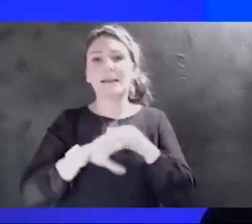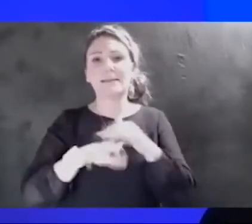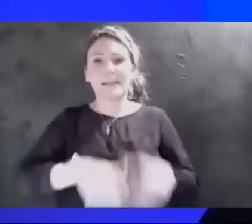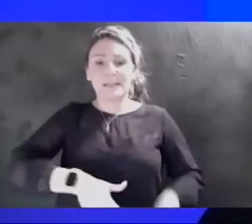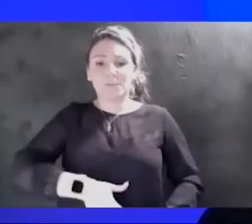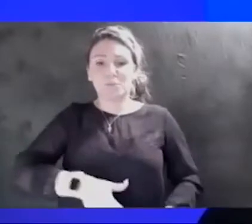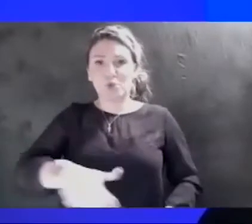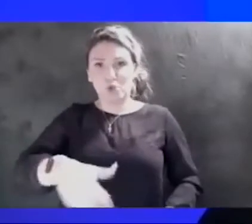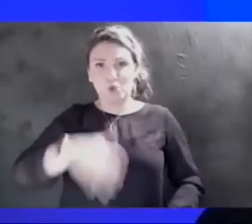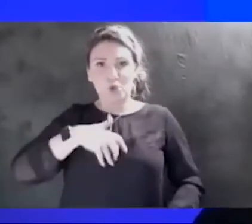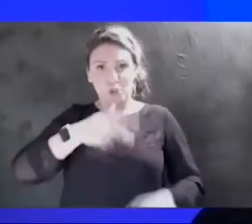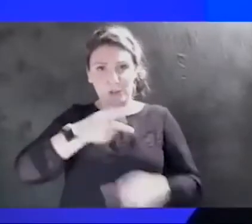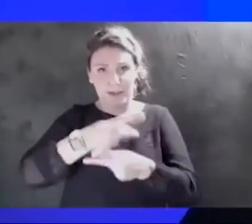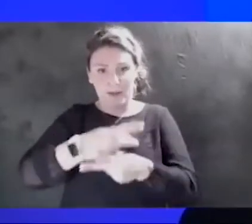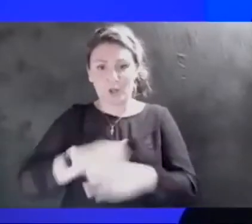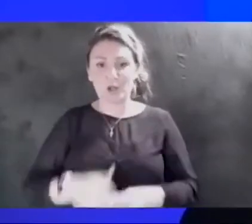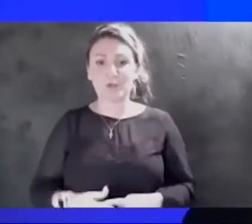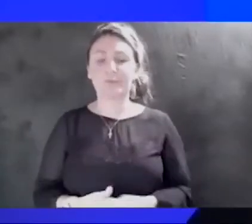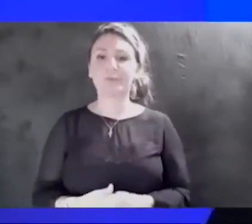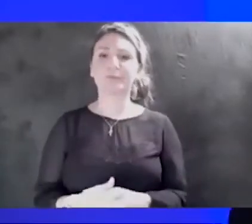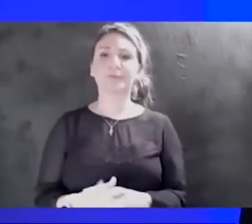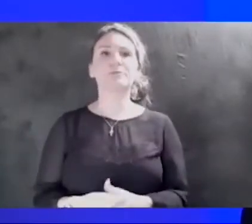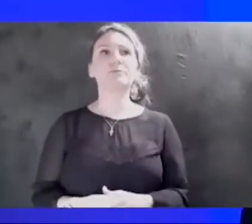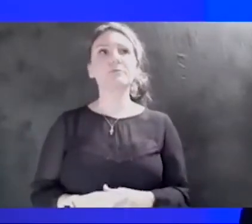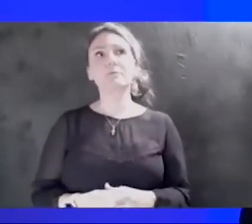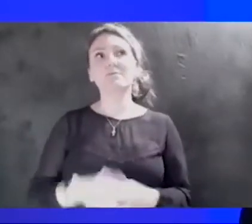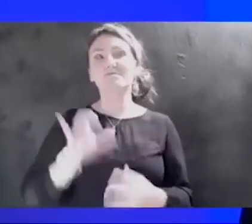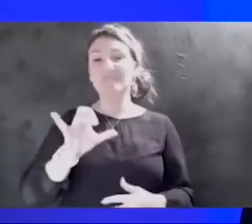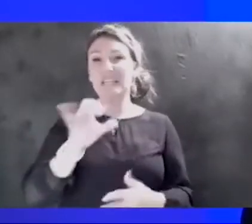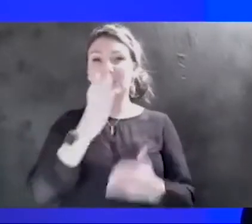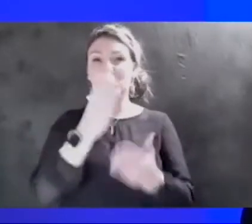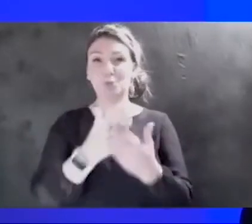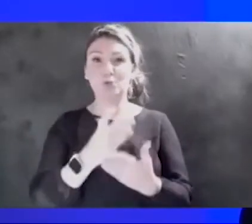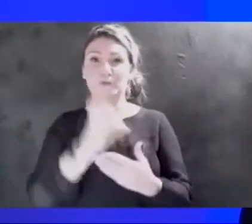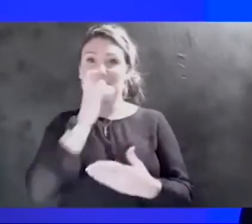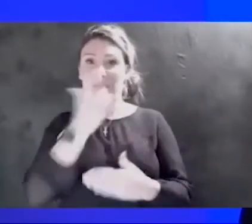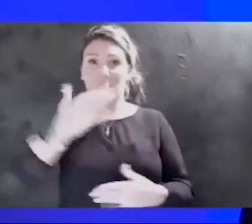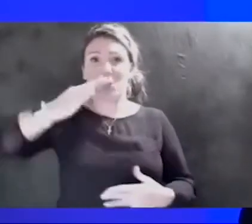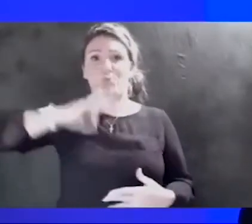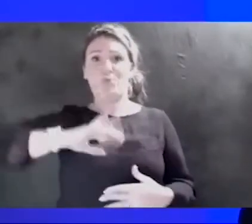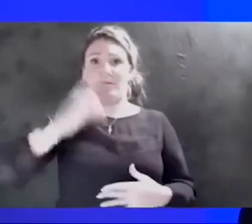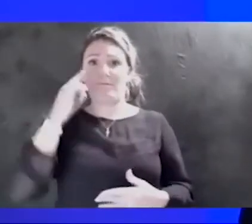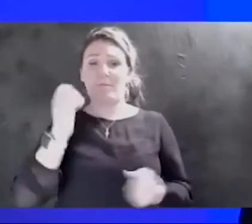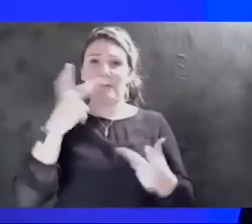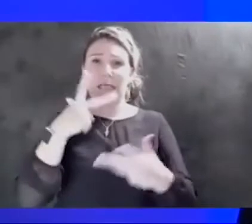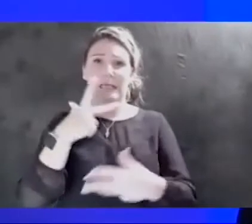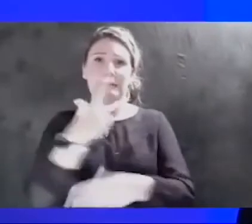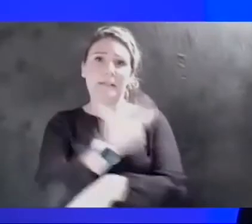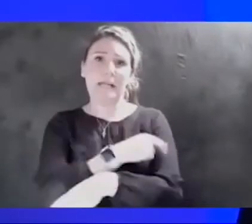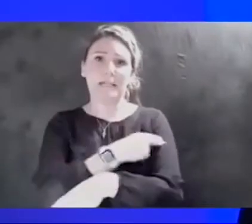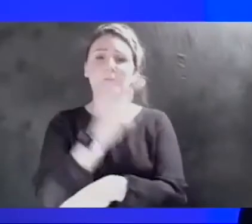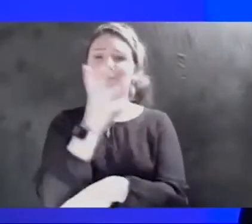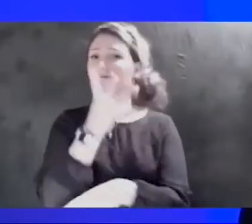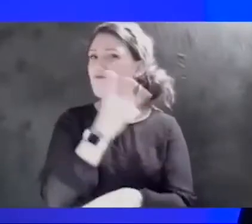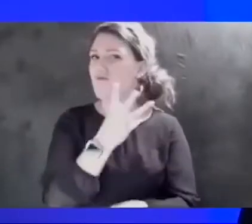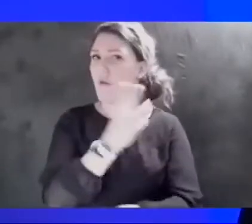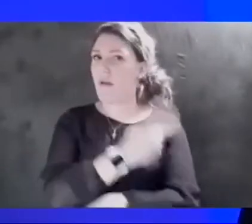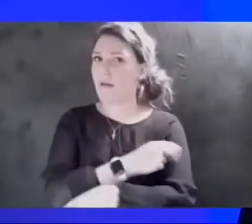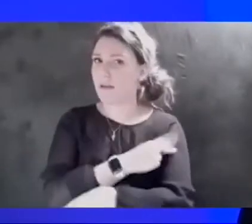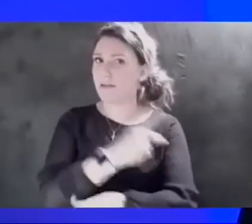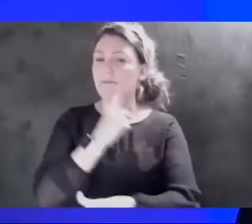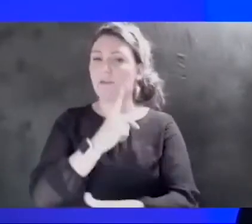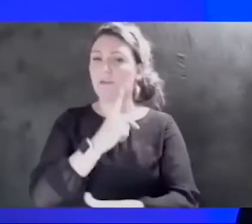that has not proven to be a profit center for a lot of hospitals, rural hospitals, and